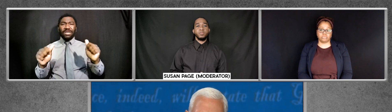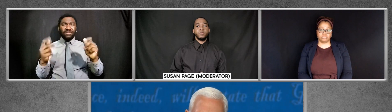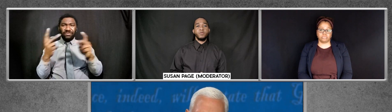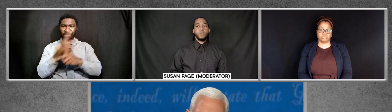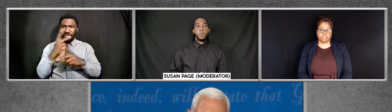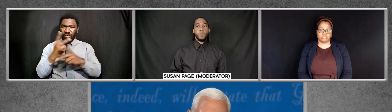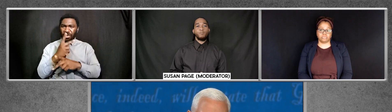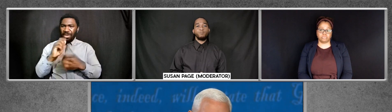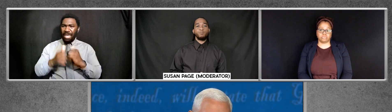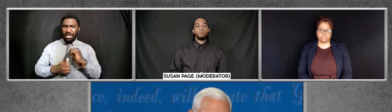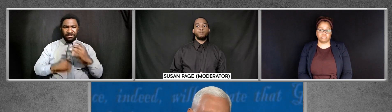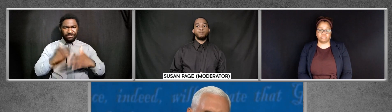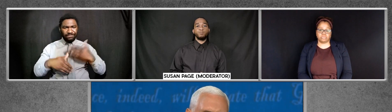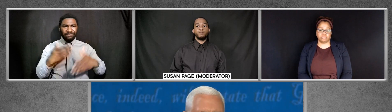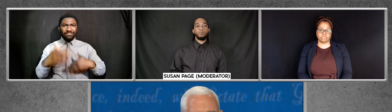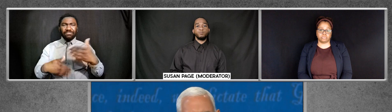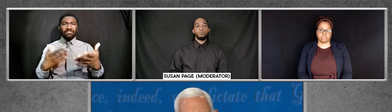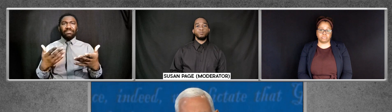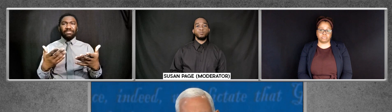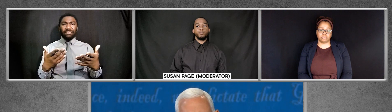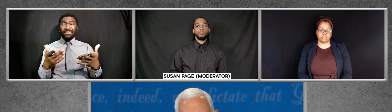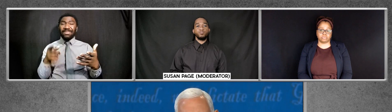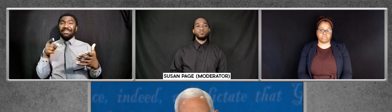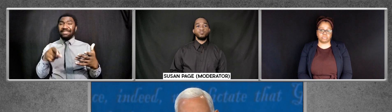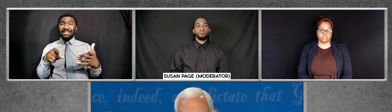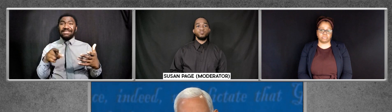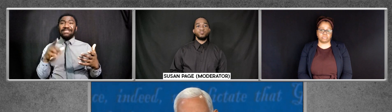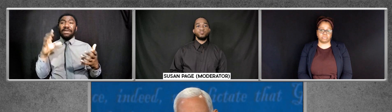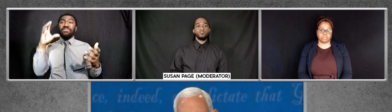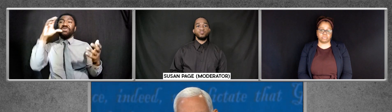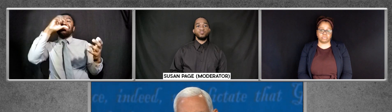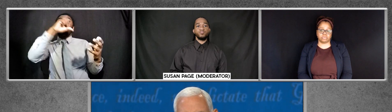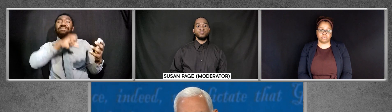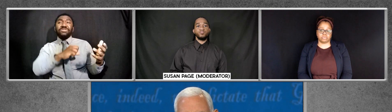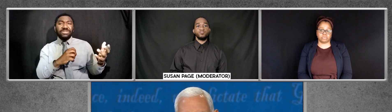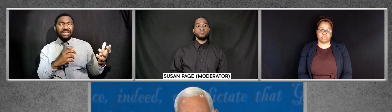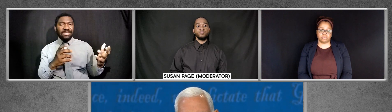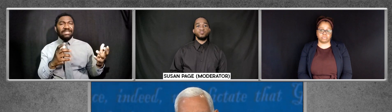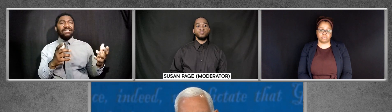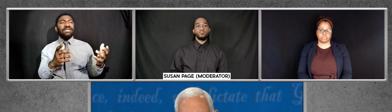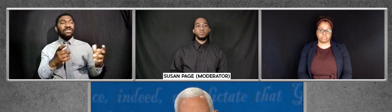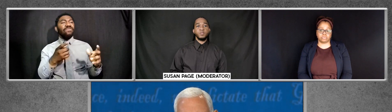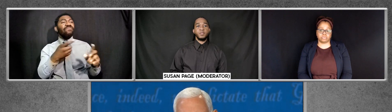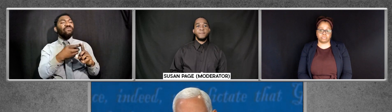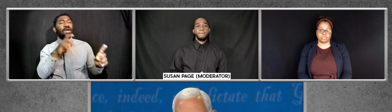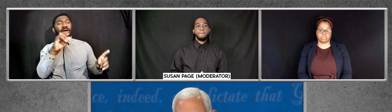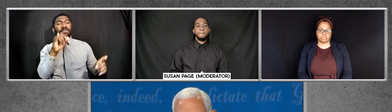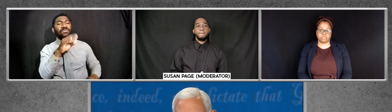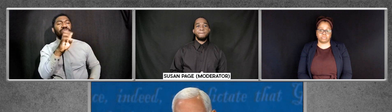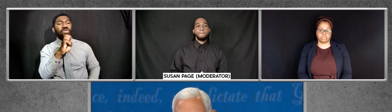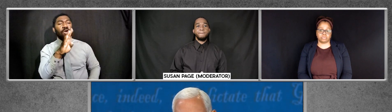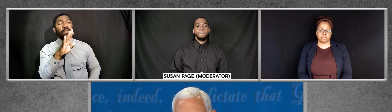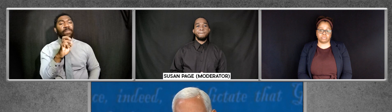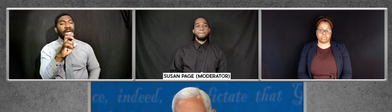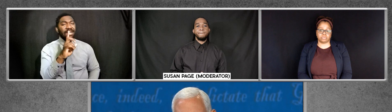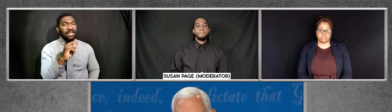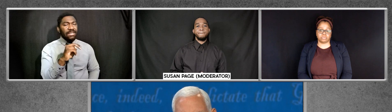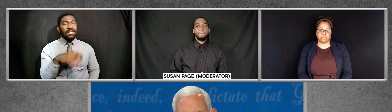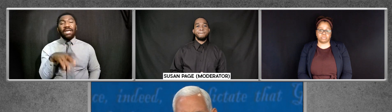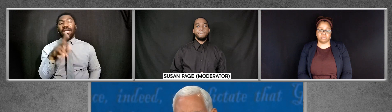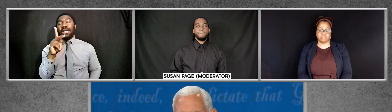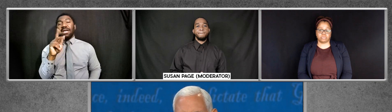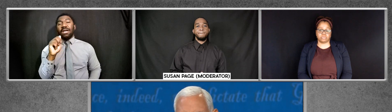this presumption that you hear consistently from Joe Biden and Kamala Harris, that